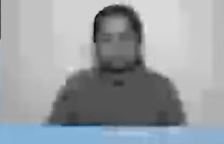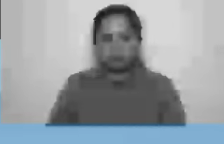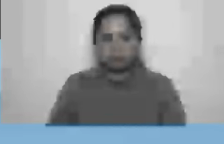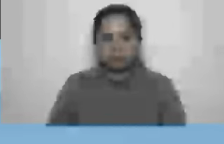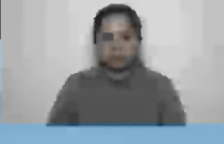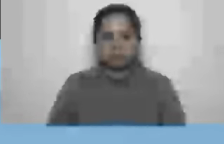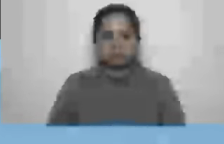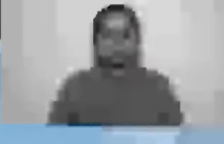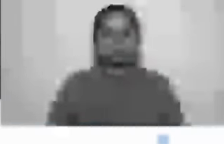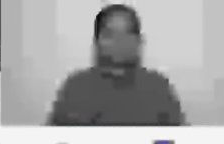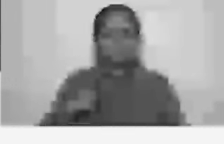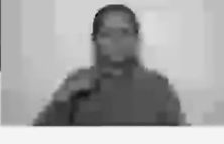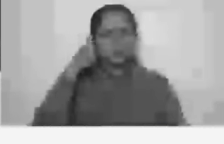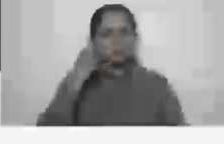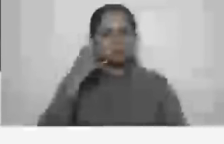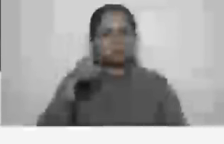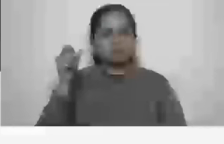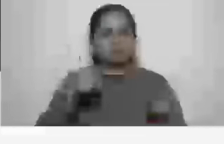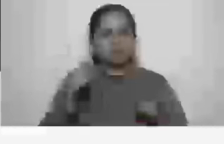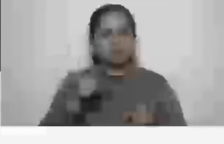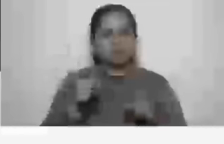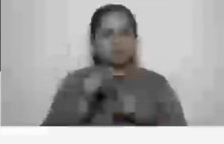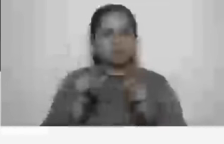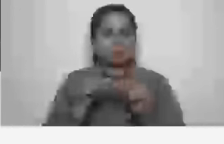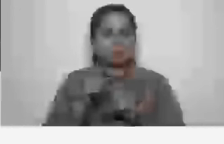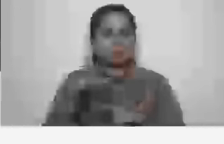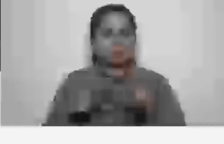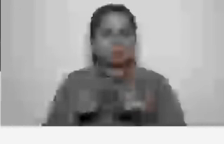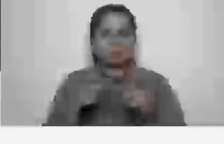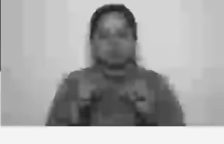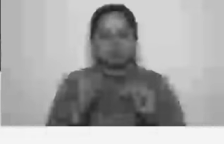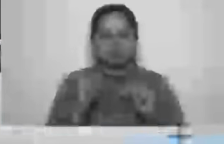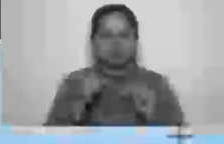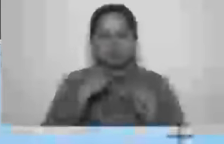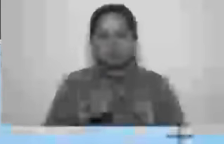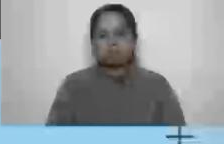But I can see quite a few Last, responses on Padlet. yeah.